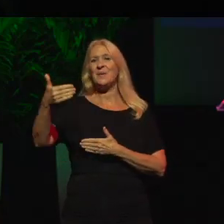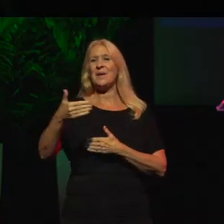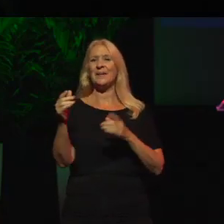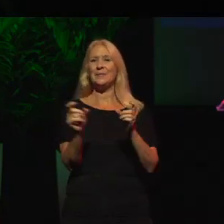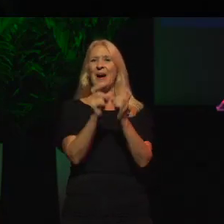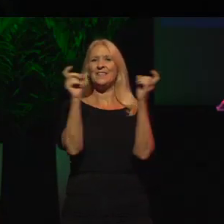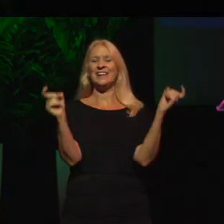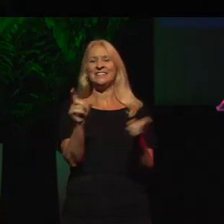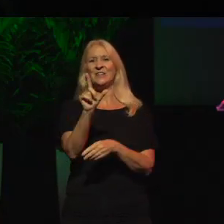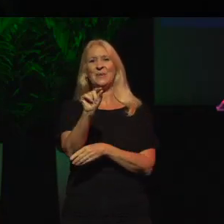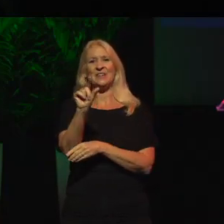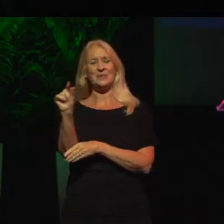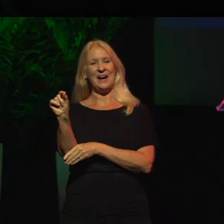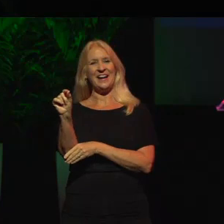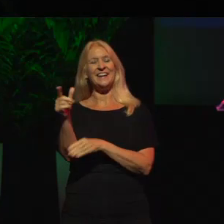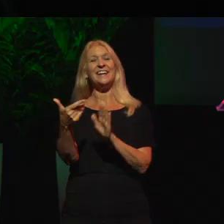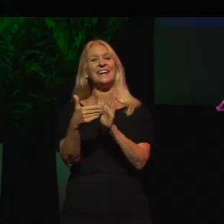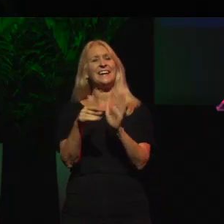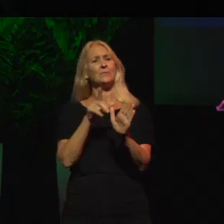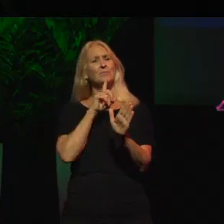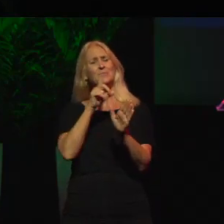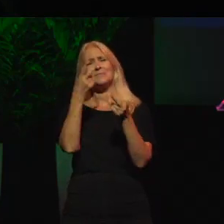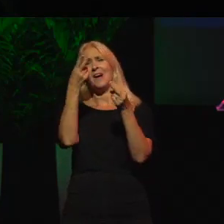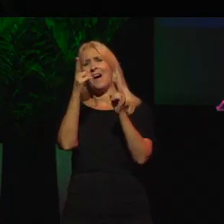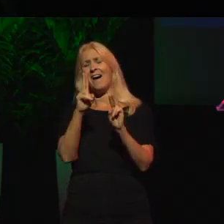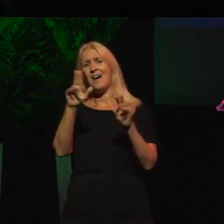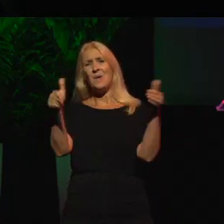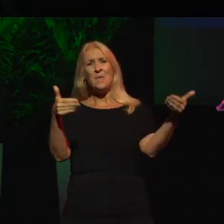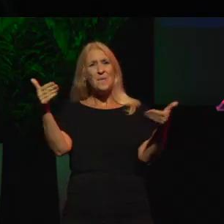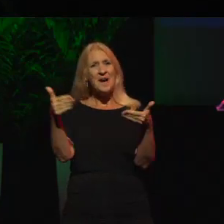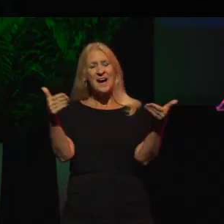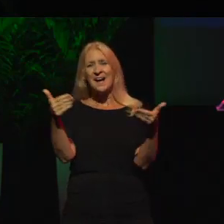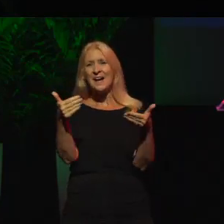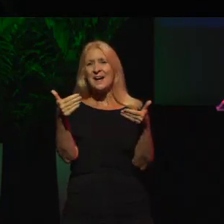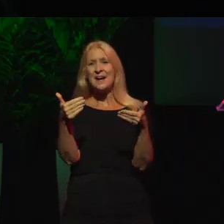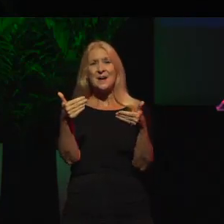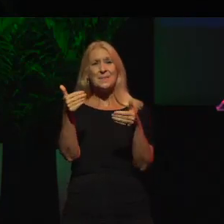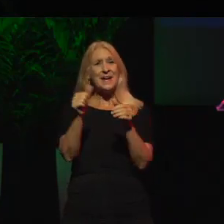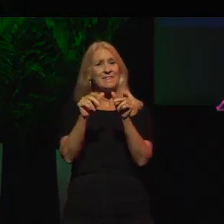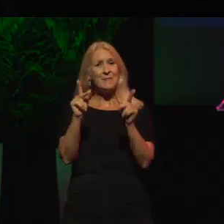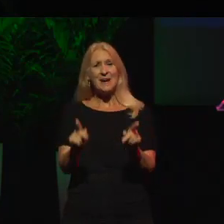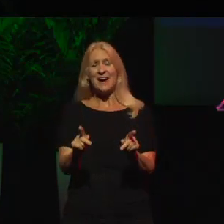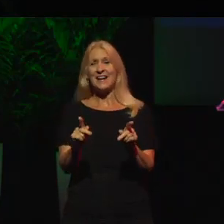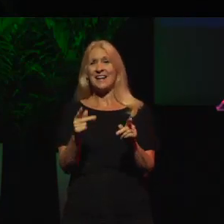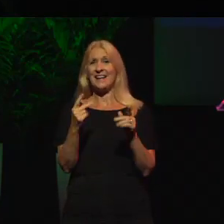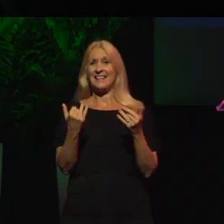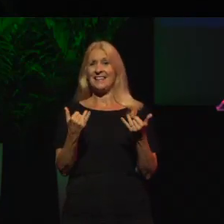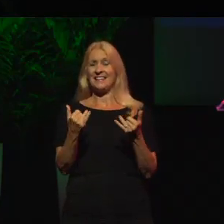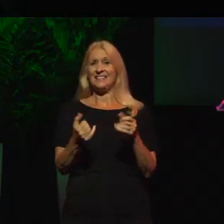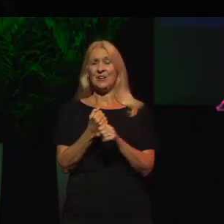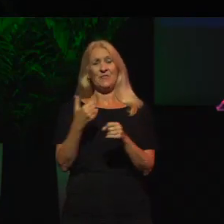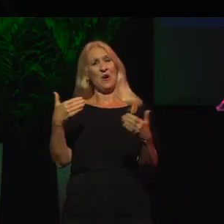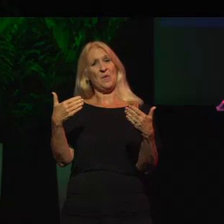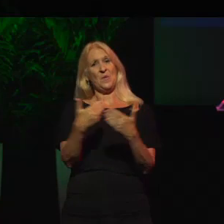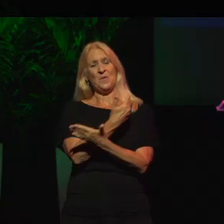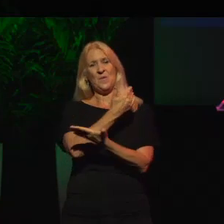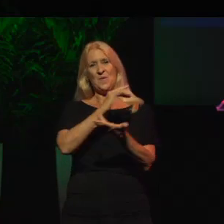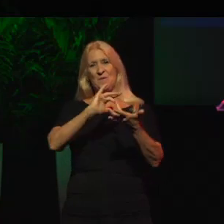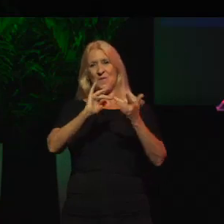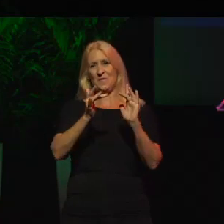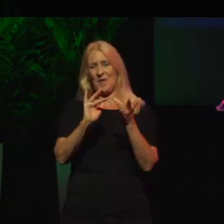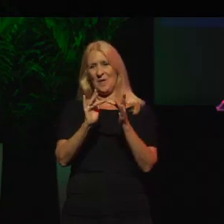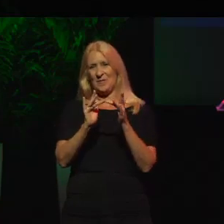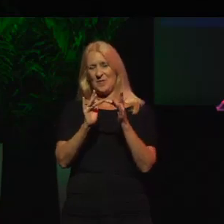Convocation 2020. Again, it is truly an honor to welcome everyone this year through our new virtual format.